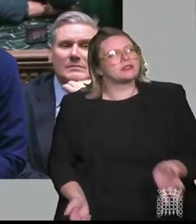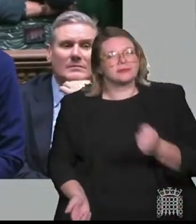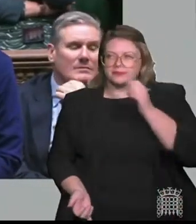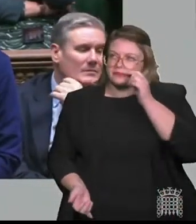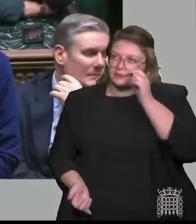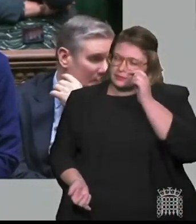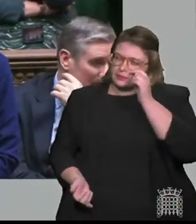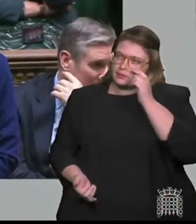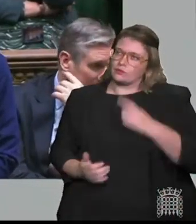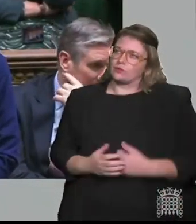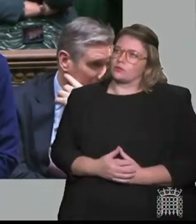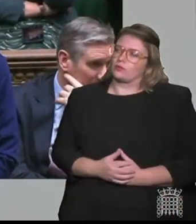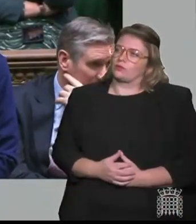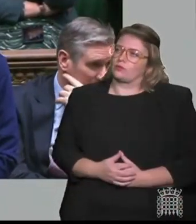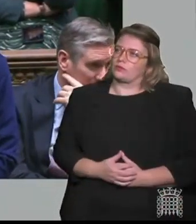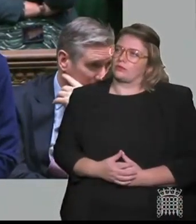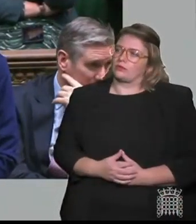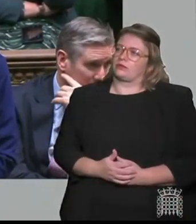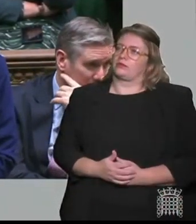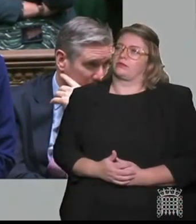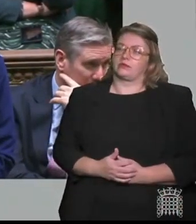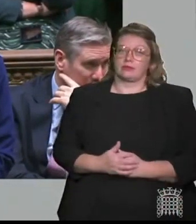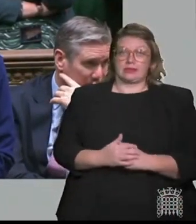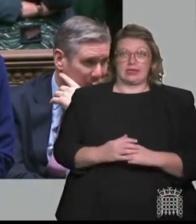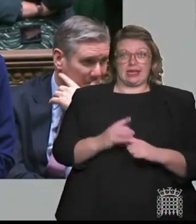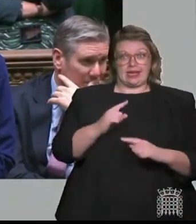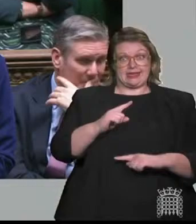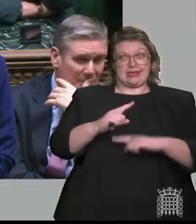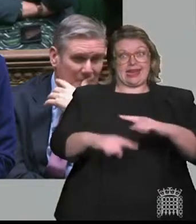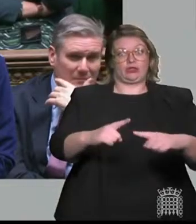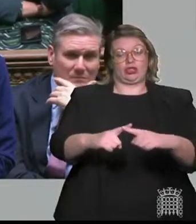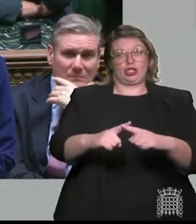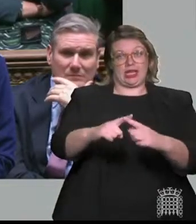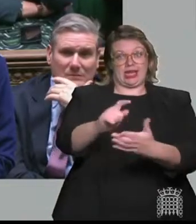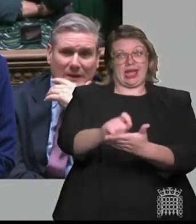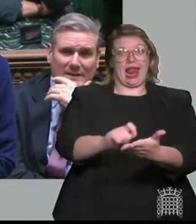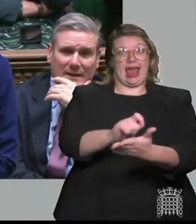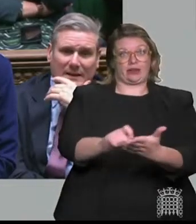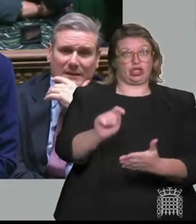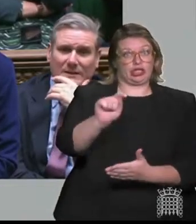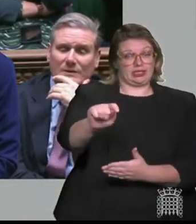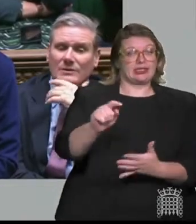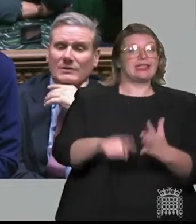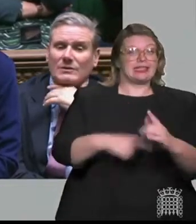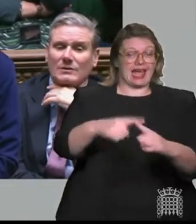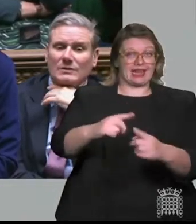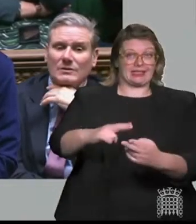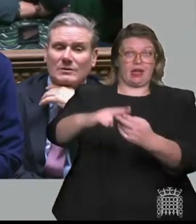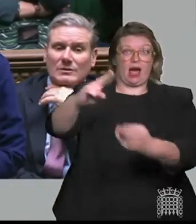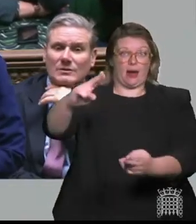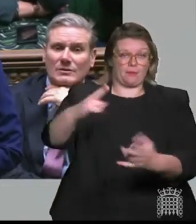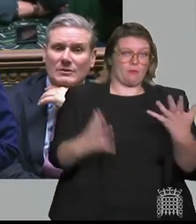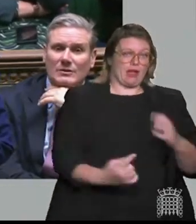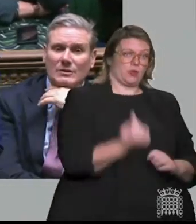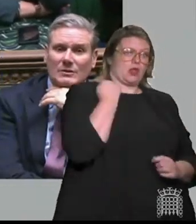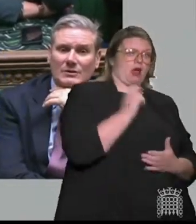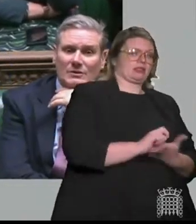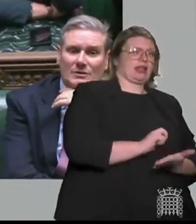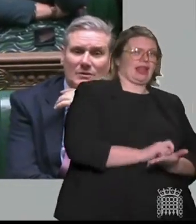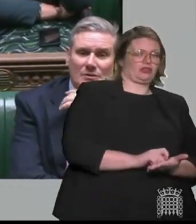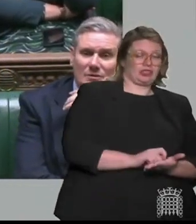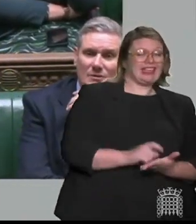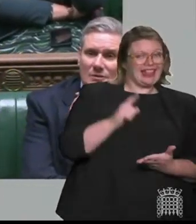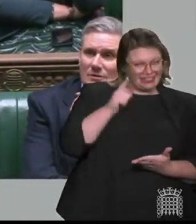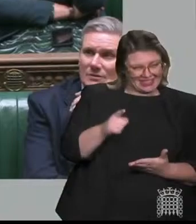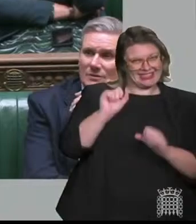is that taxes will be higher at the next election than they were at the last. This is the legacy of the Conservatives, and that,